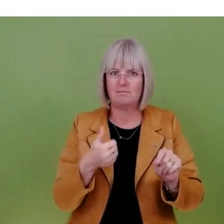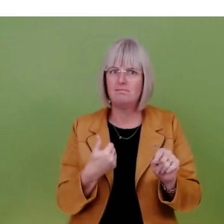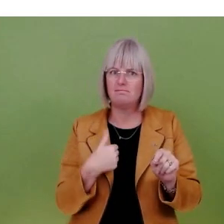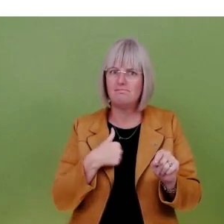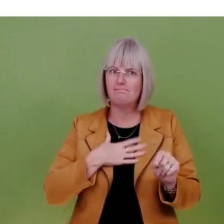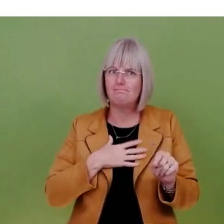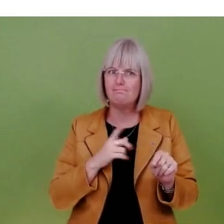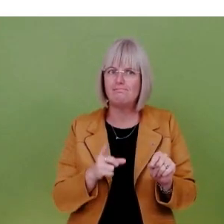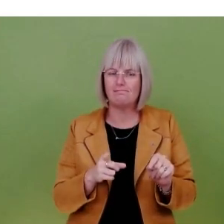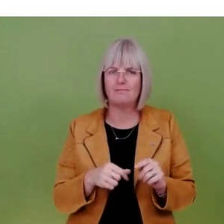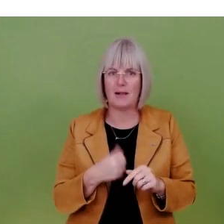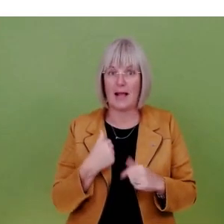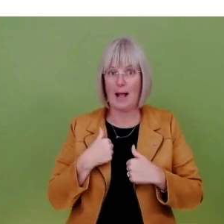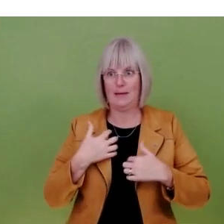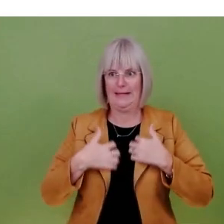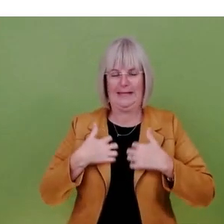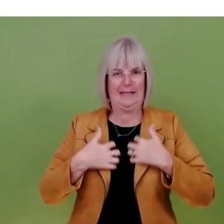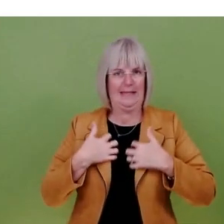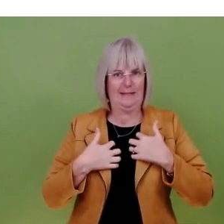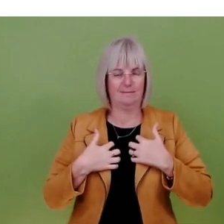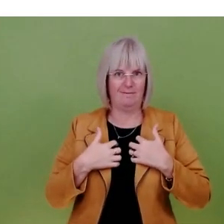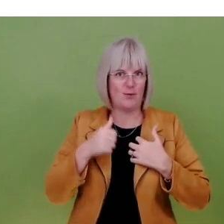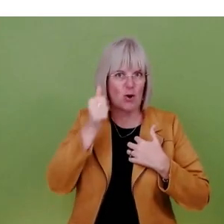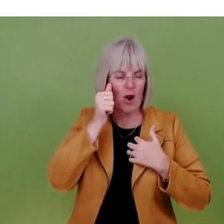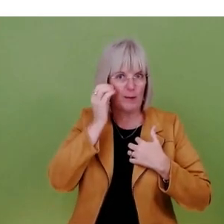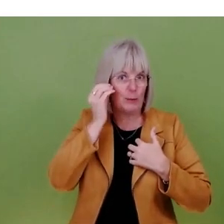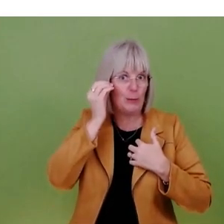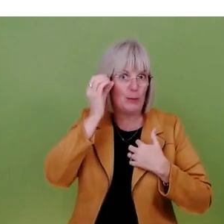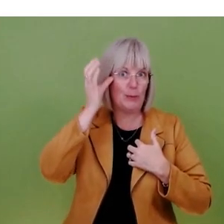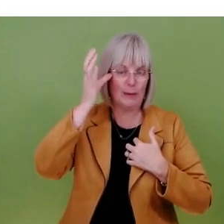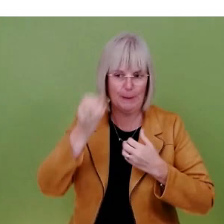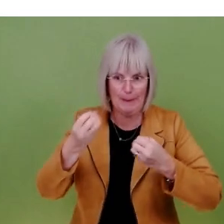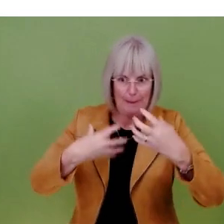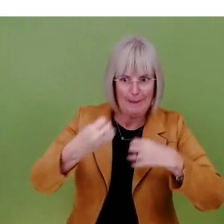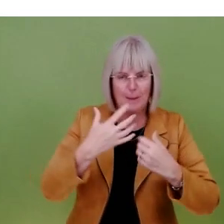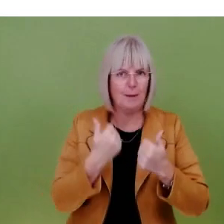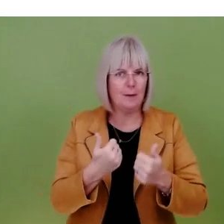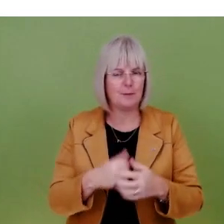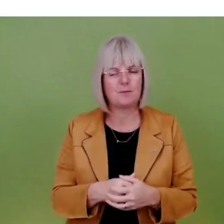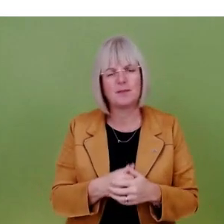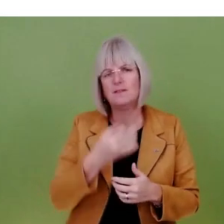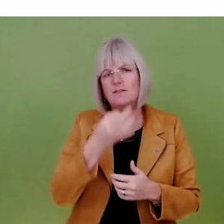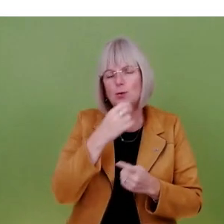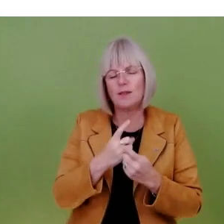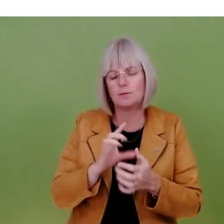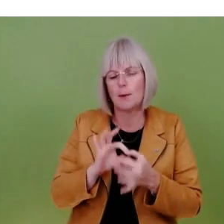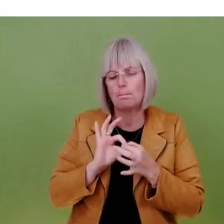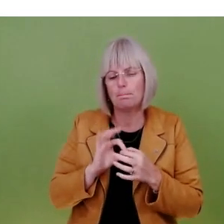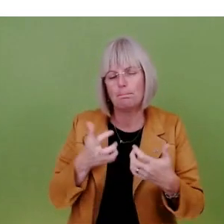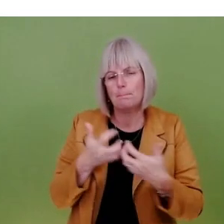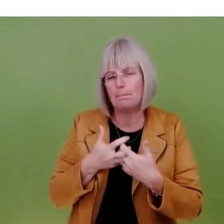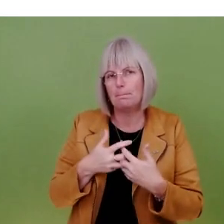to. It's really going to expand our knowledge. Just a few things that really connected with me. One was Paul talking about particularly denial